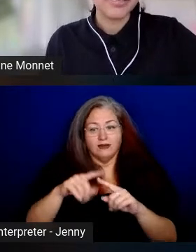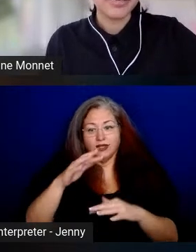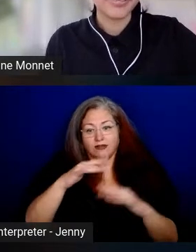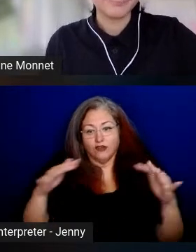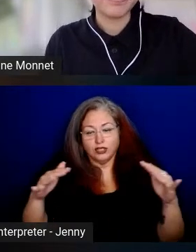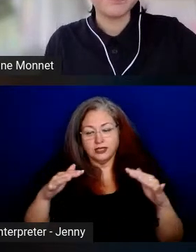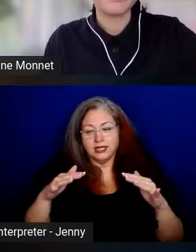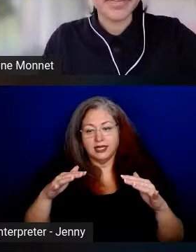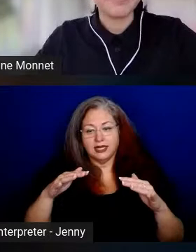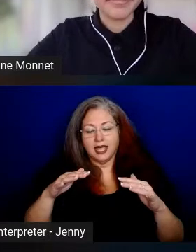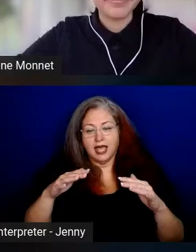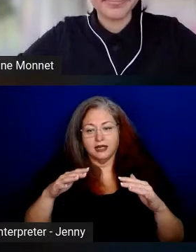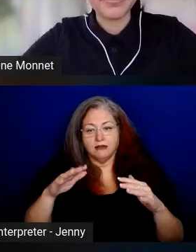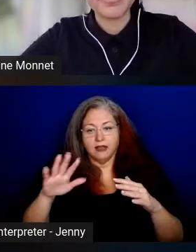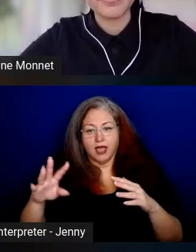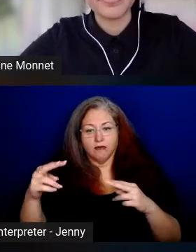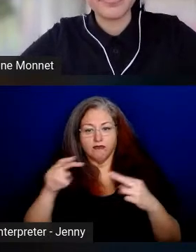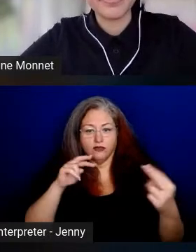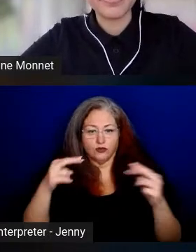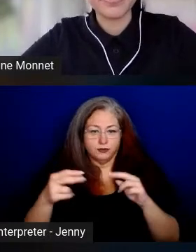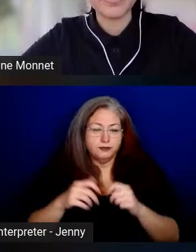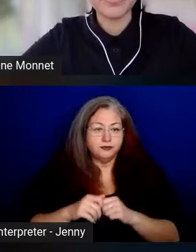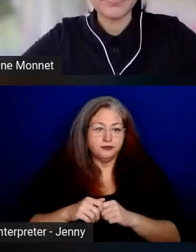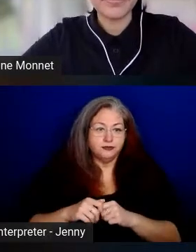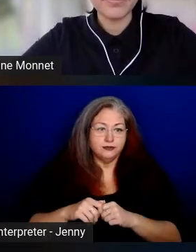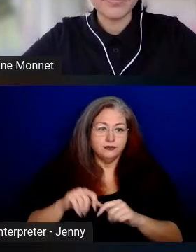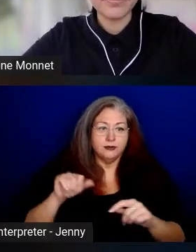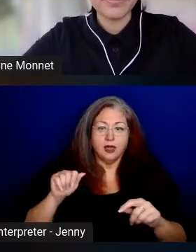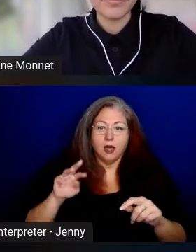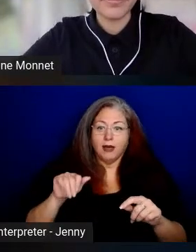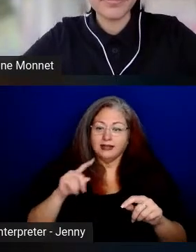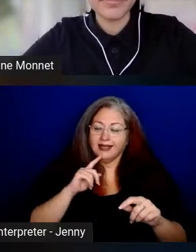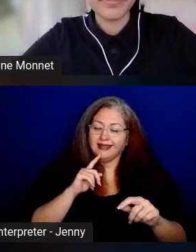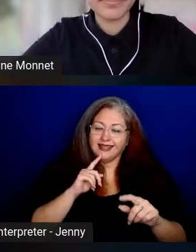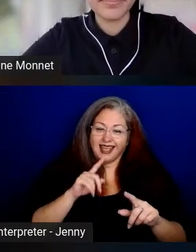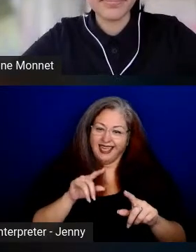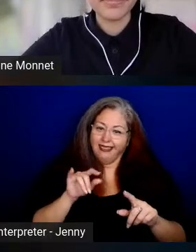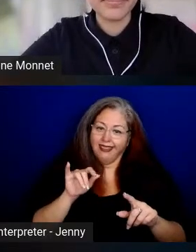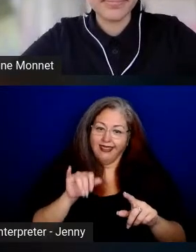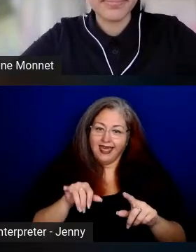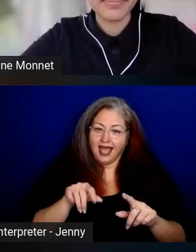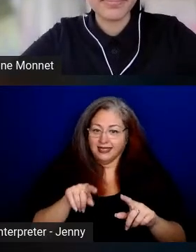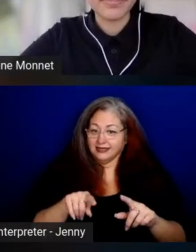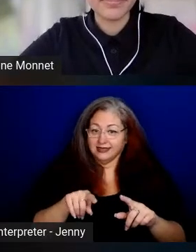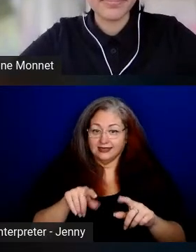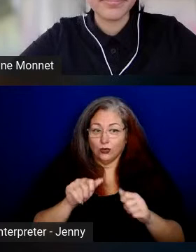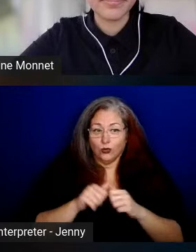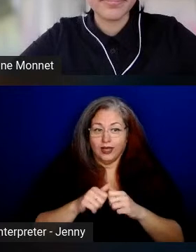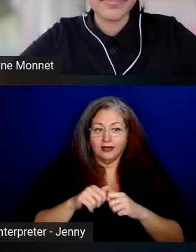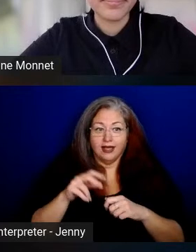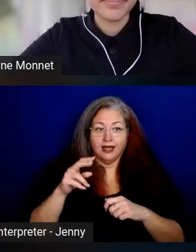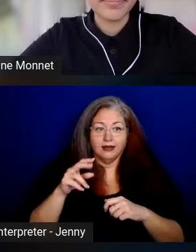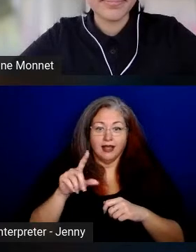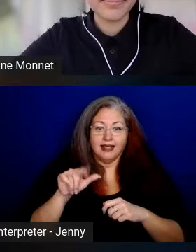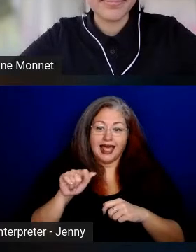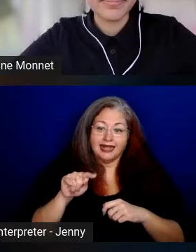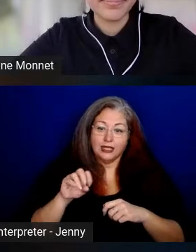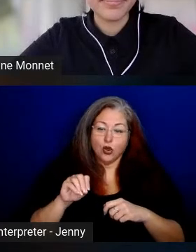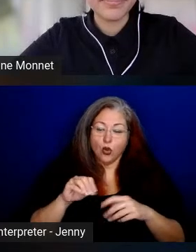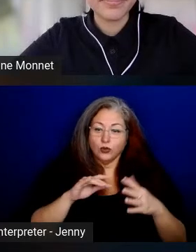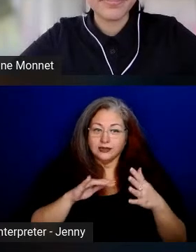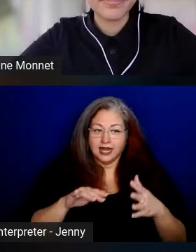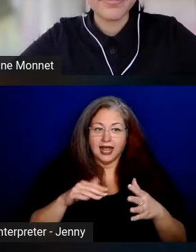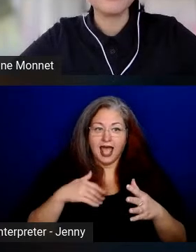it. And that's something that, you know, in Latino studies, there's been this whole idea